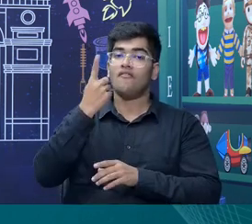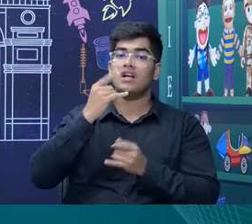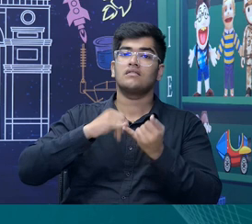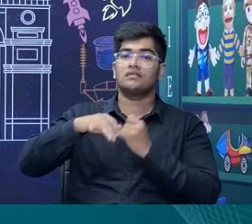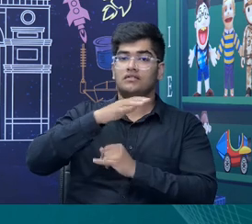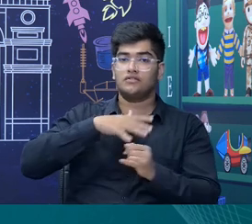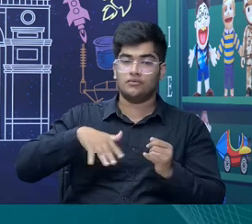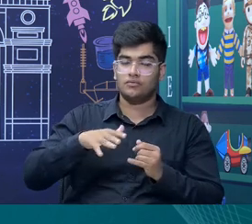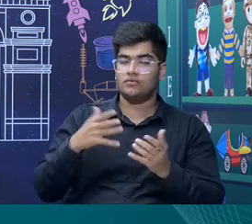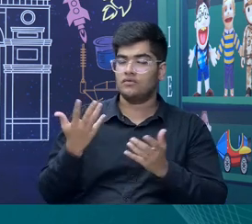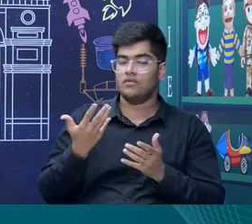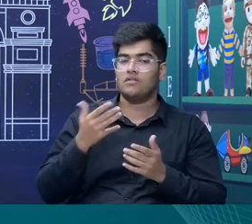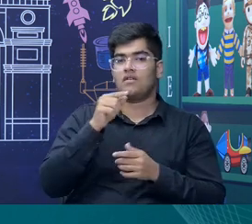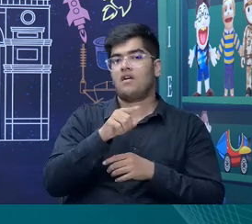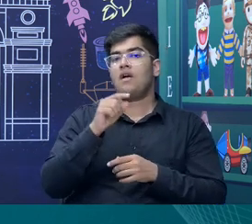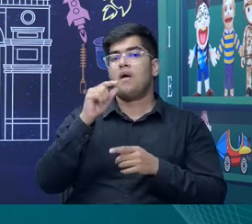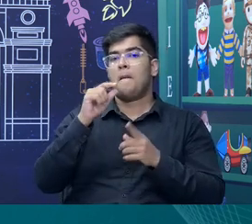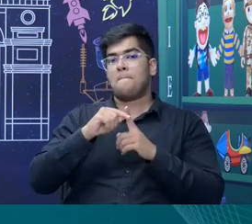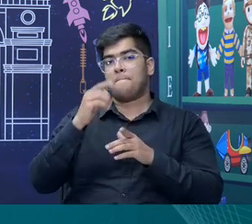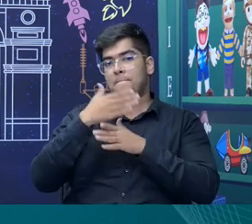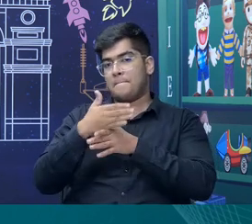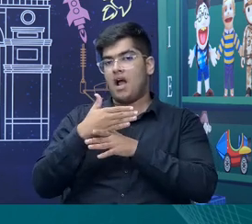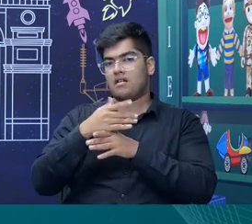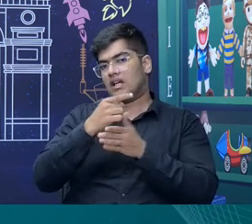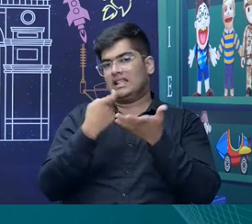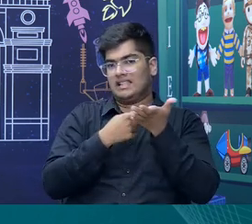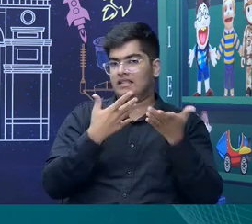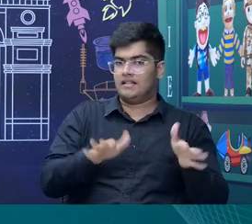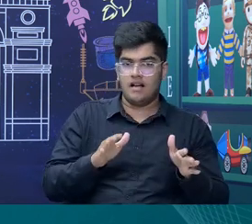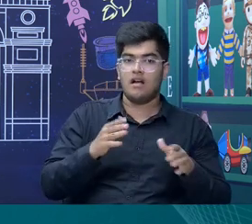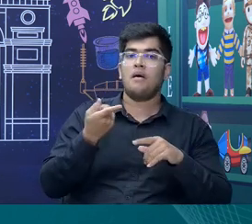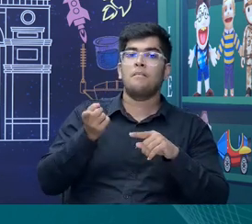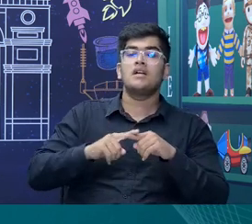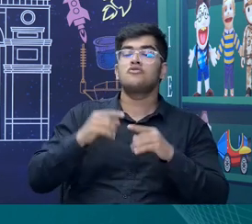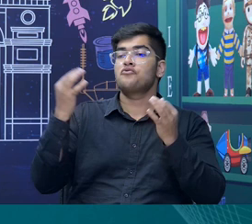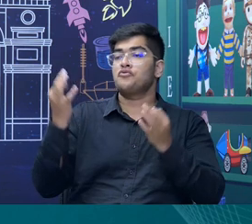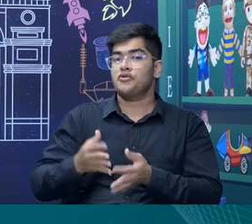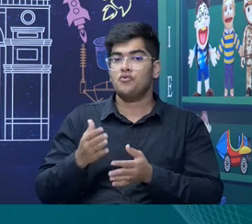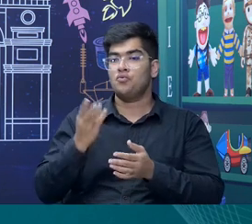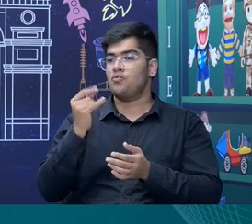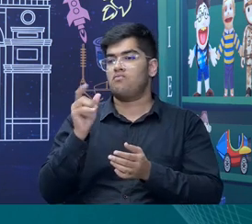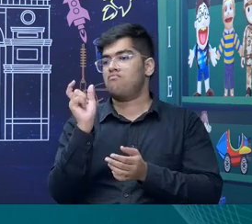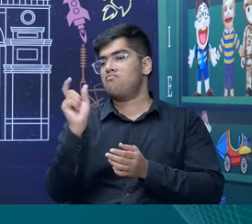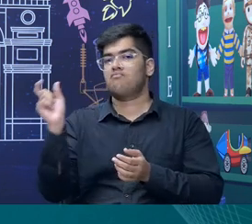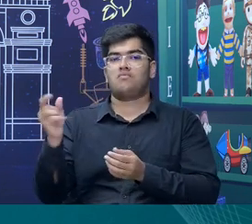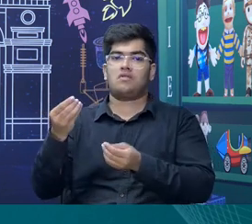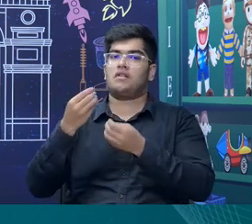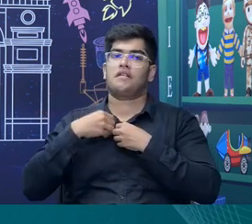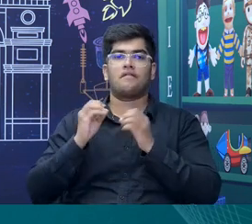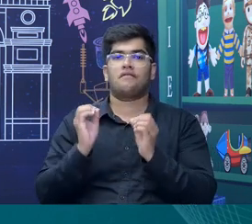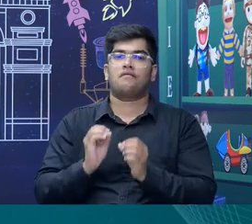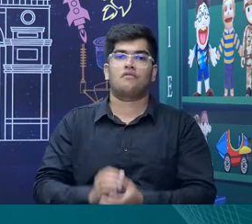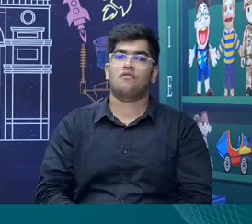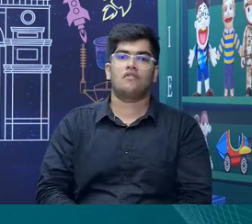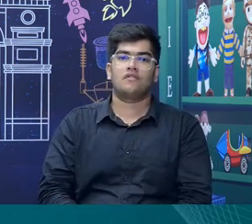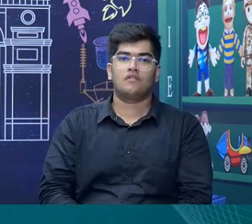a partner retires and the new ratio of remaining Partners is not given I'm giving you one